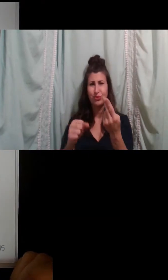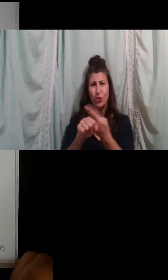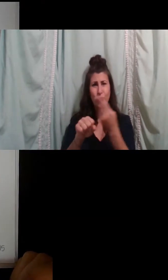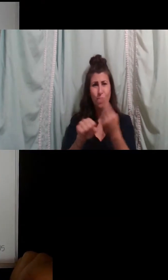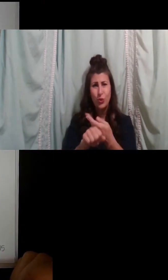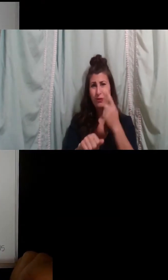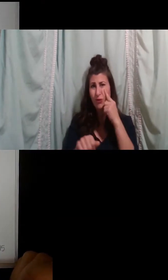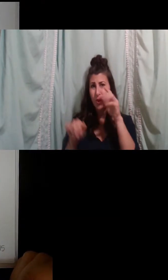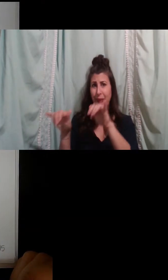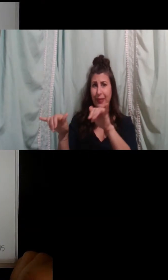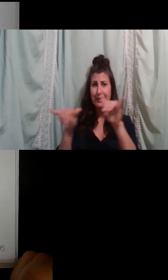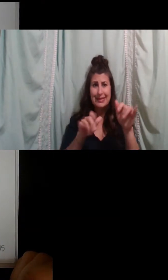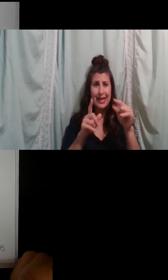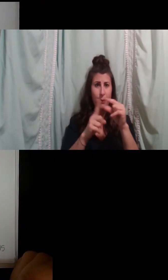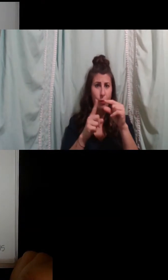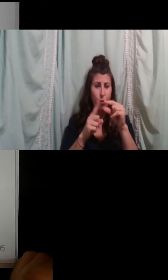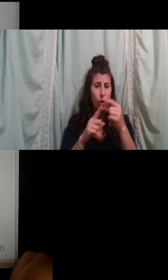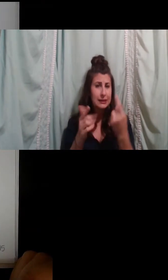So